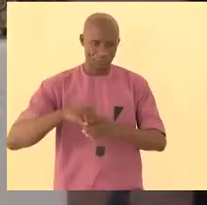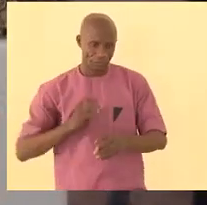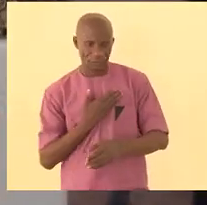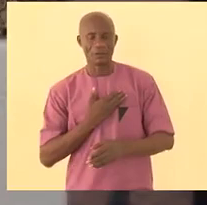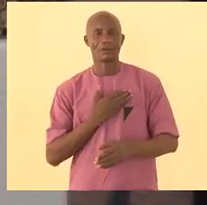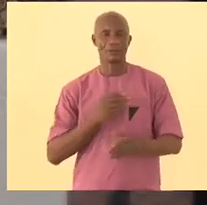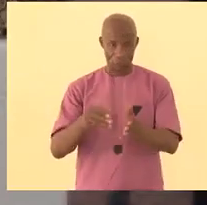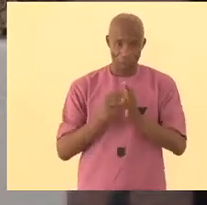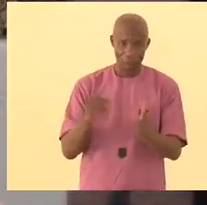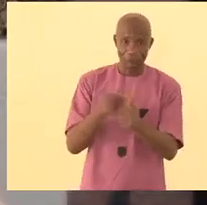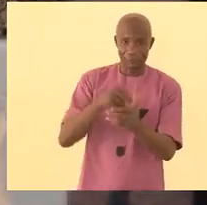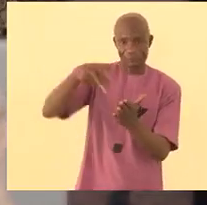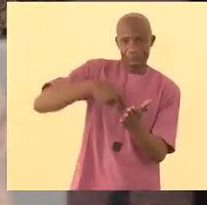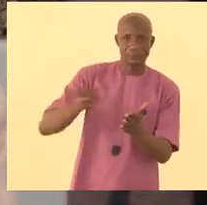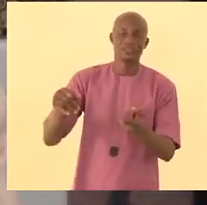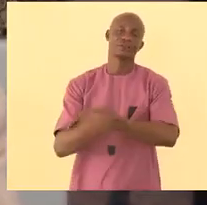In our own first reading today,